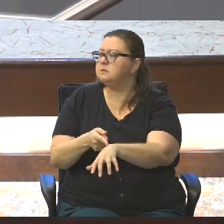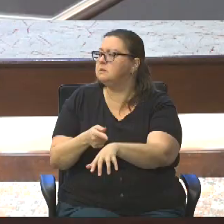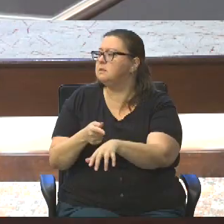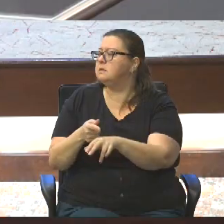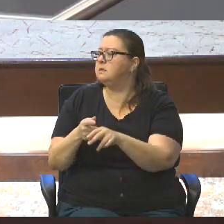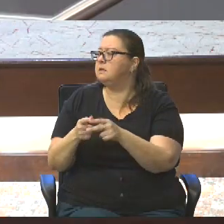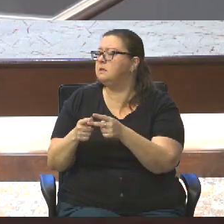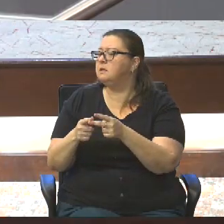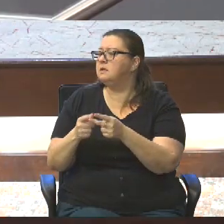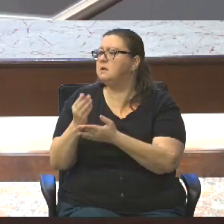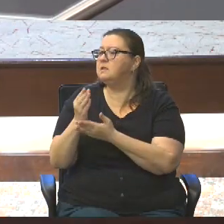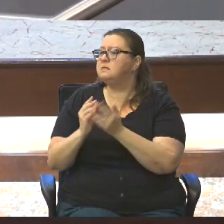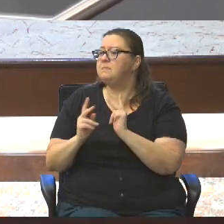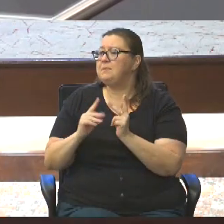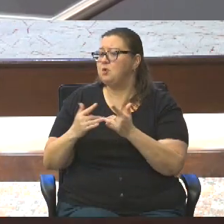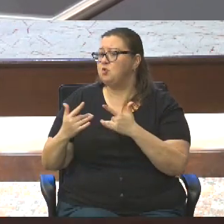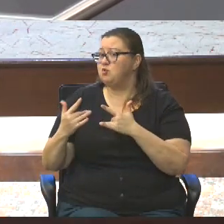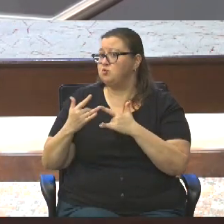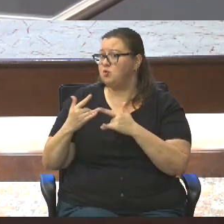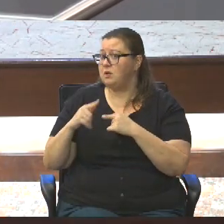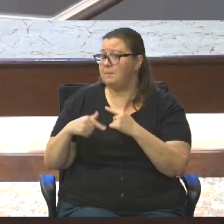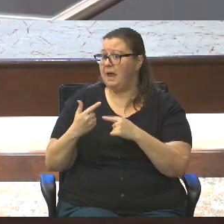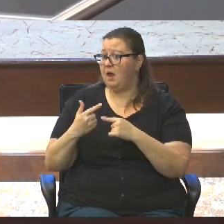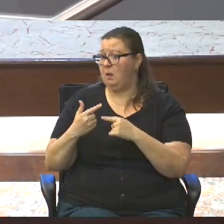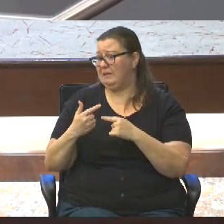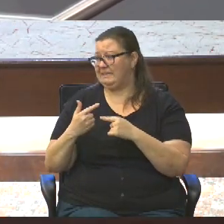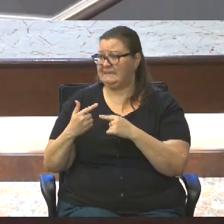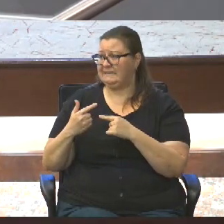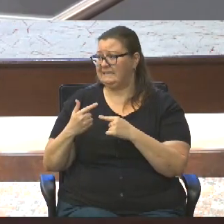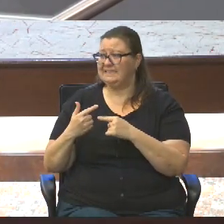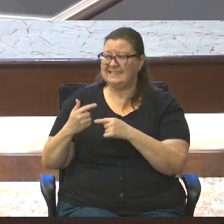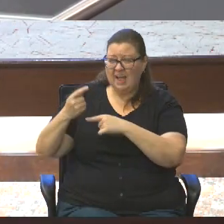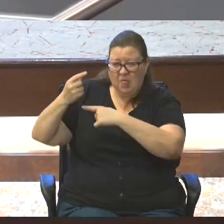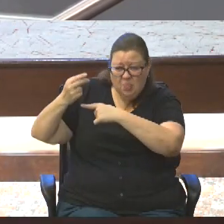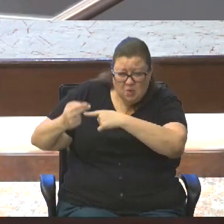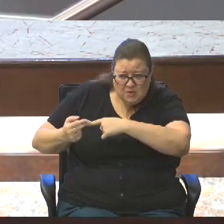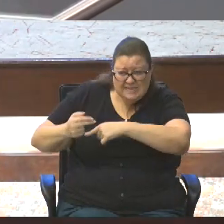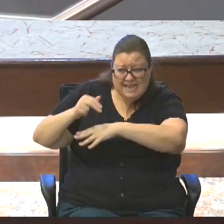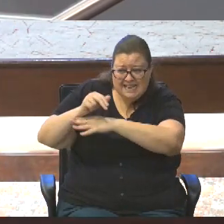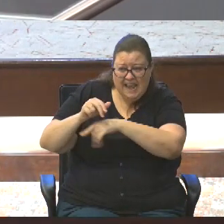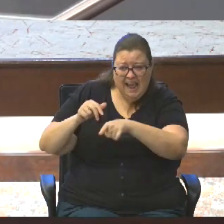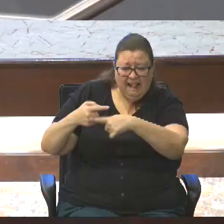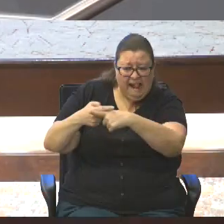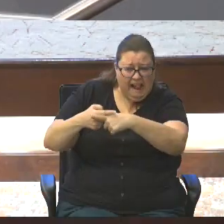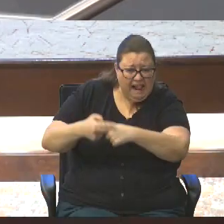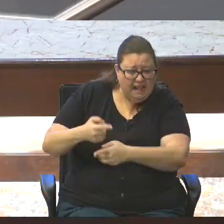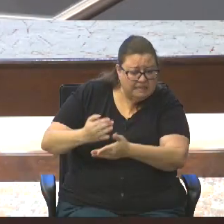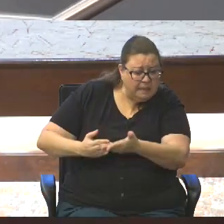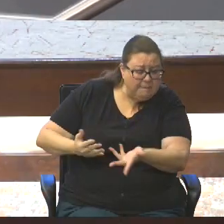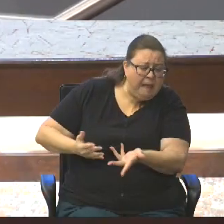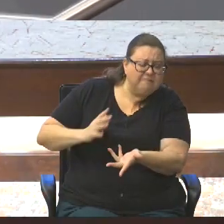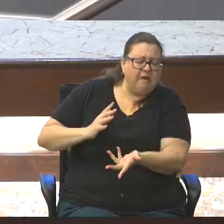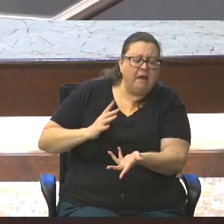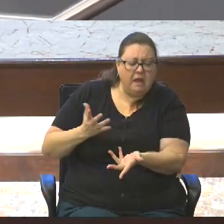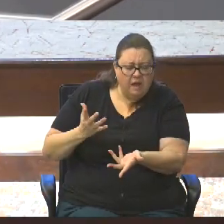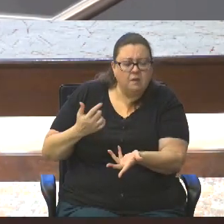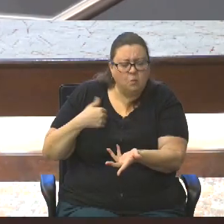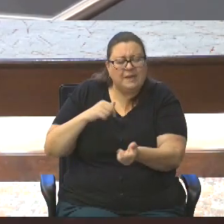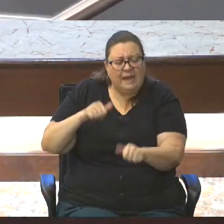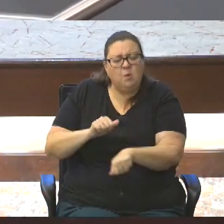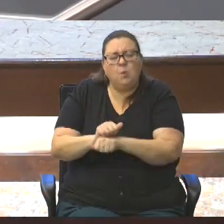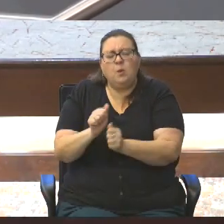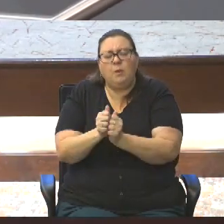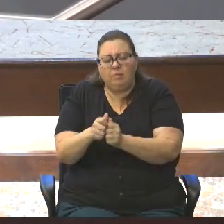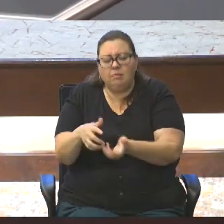Maybe there's some concerns over the availability on every single Thursday night, but we can certainly